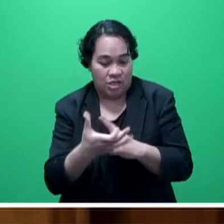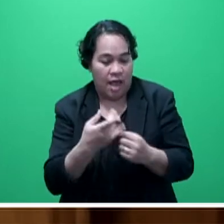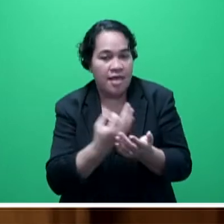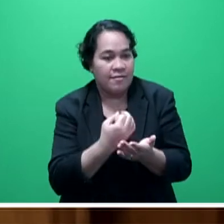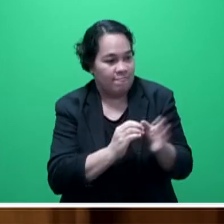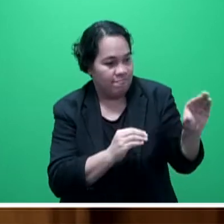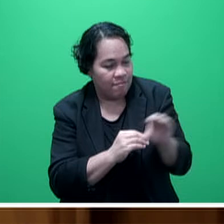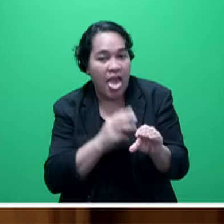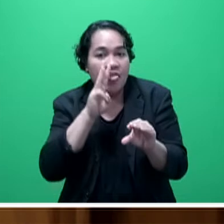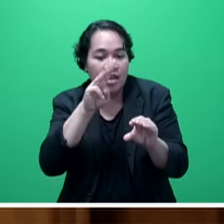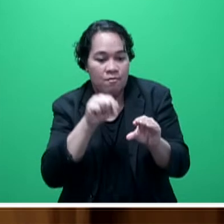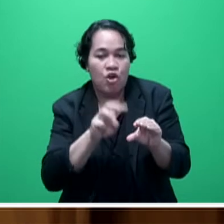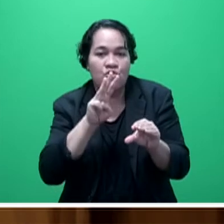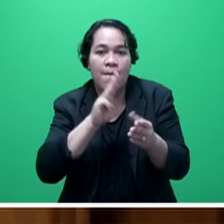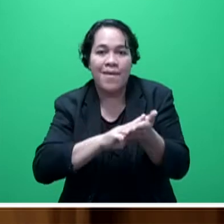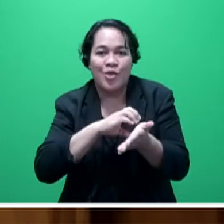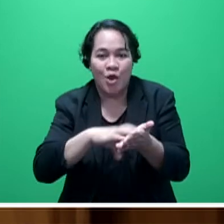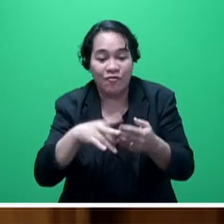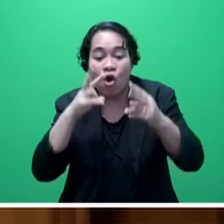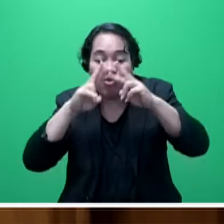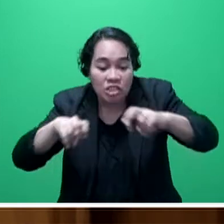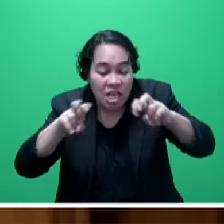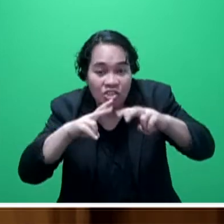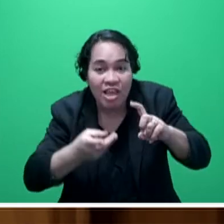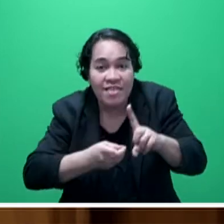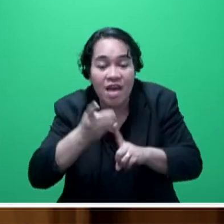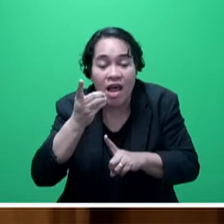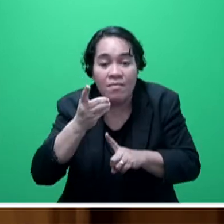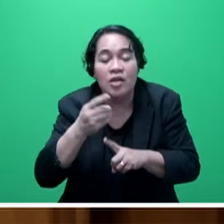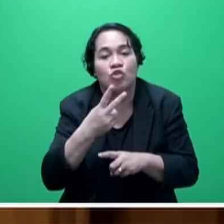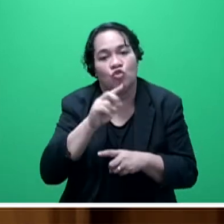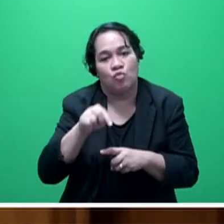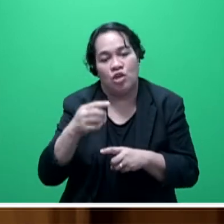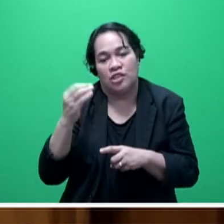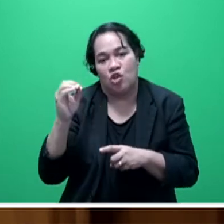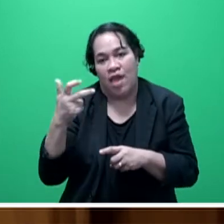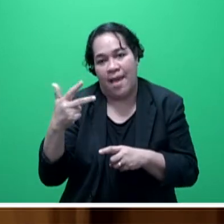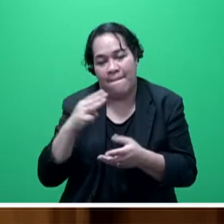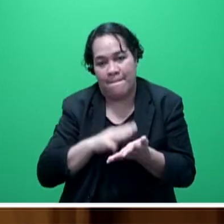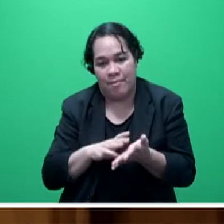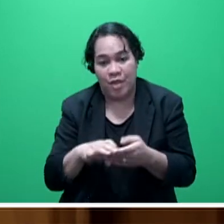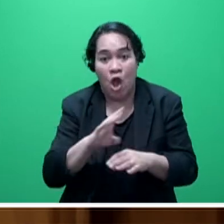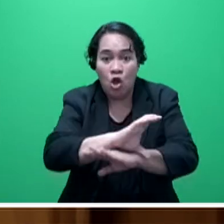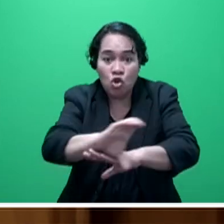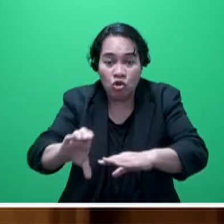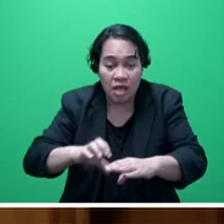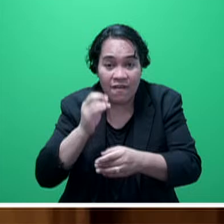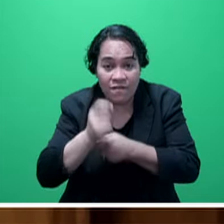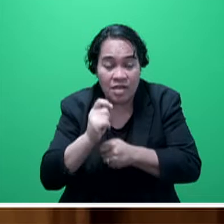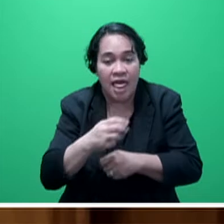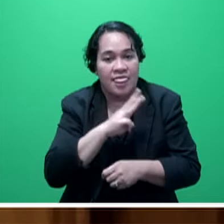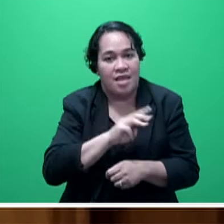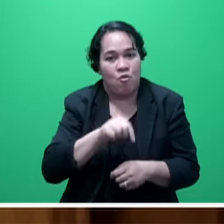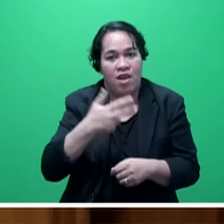million. Research and development, $2.08 million. Coastal fisheries, $3.92